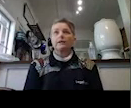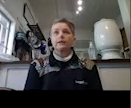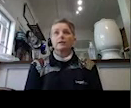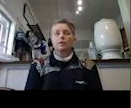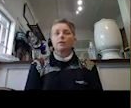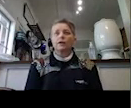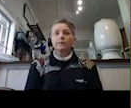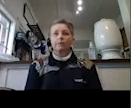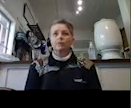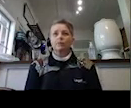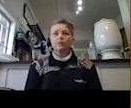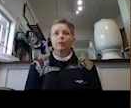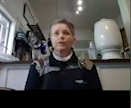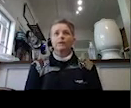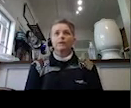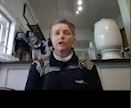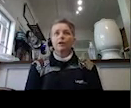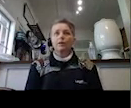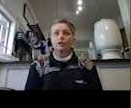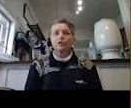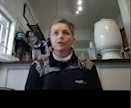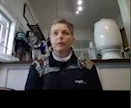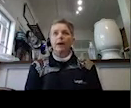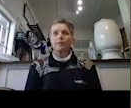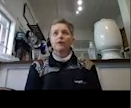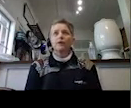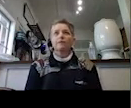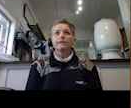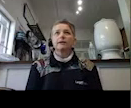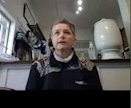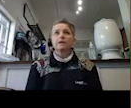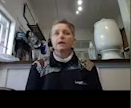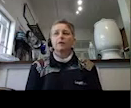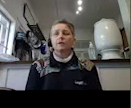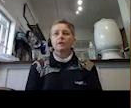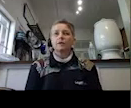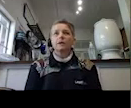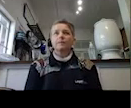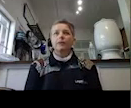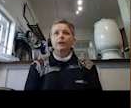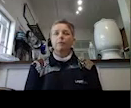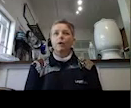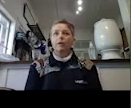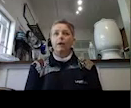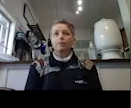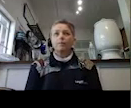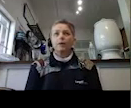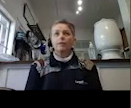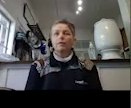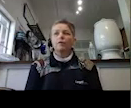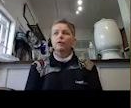decided that all these people weren't entitled to the payment that they received after the